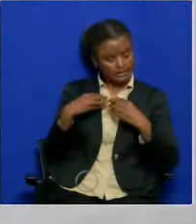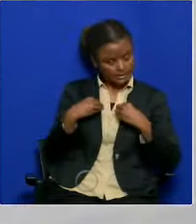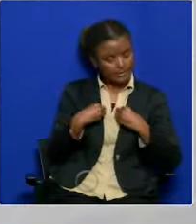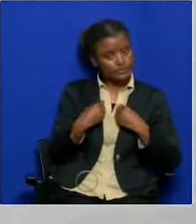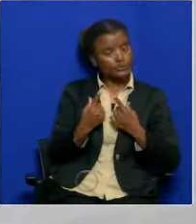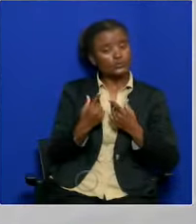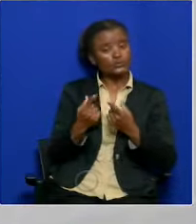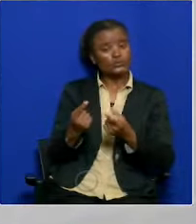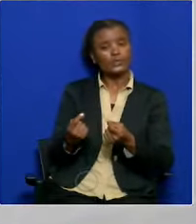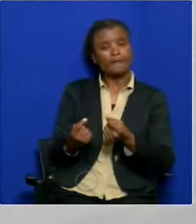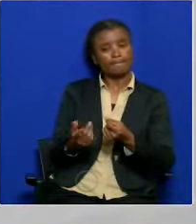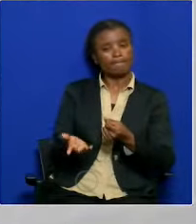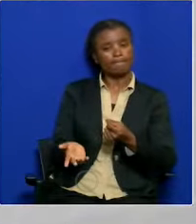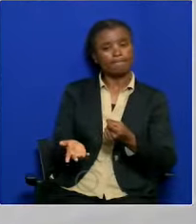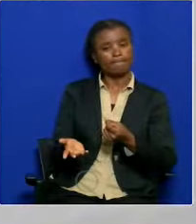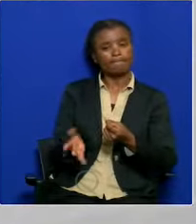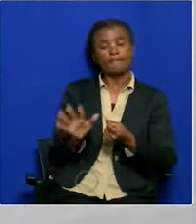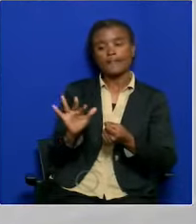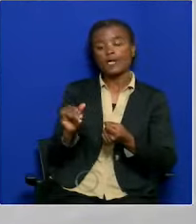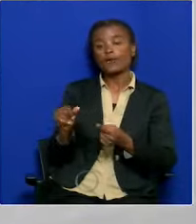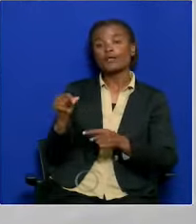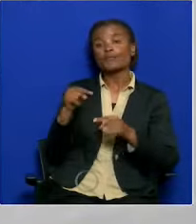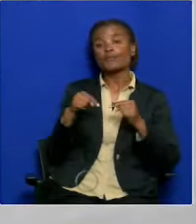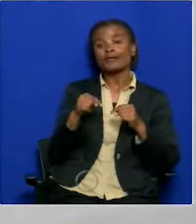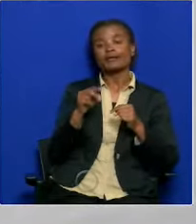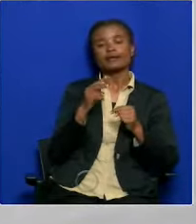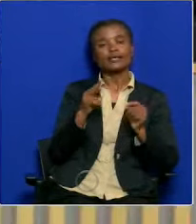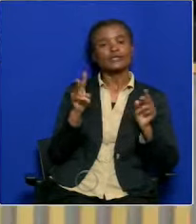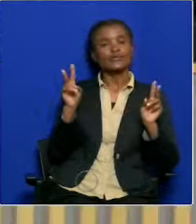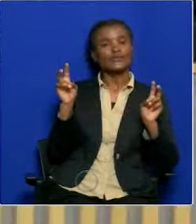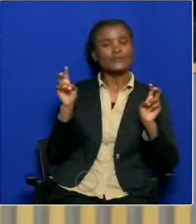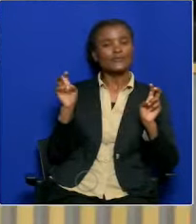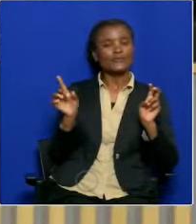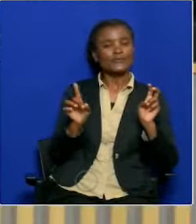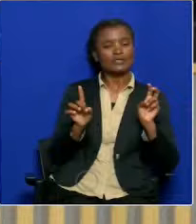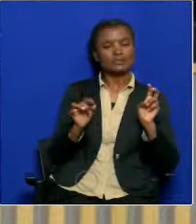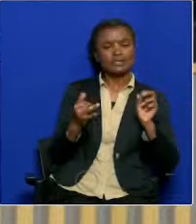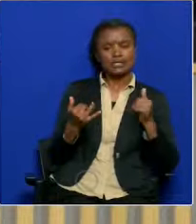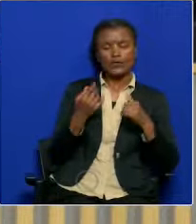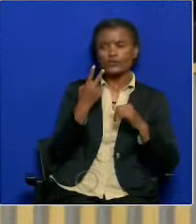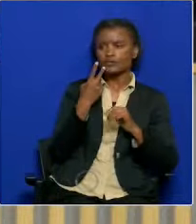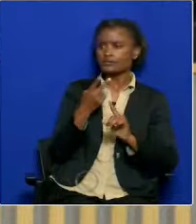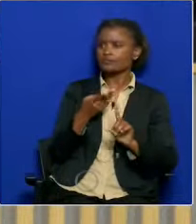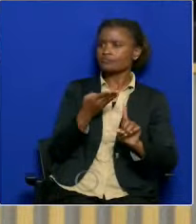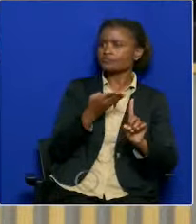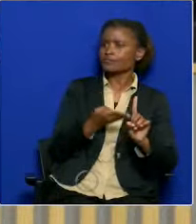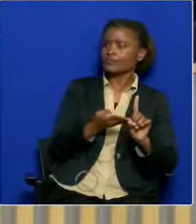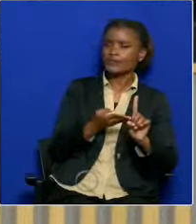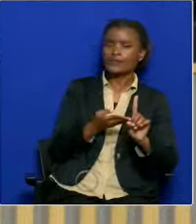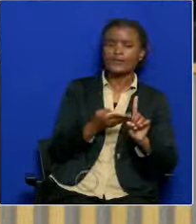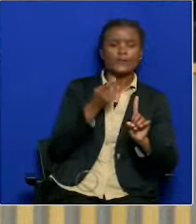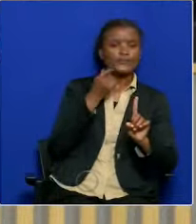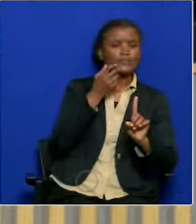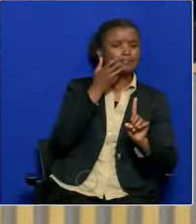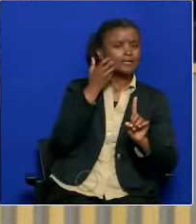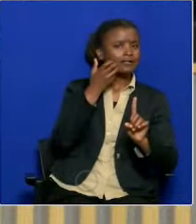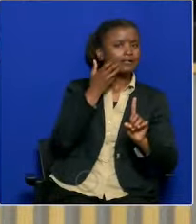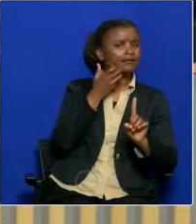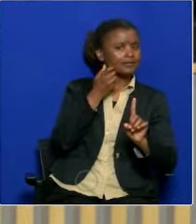back to the theme that, well, I can see why Mr. Matlala would say, I've got my person in there,